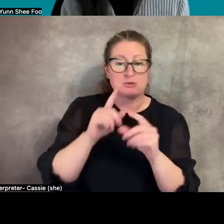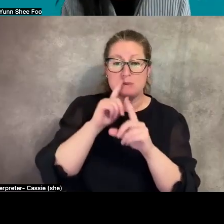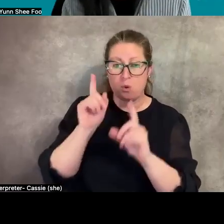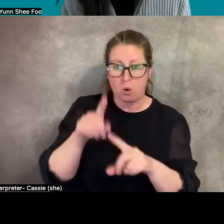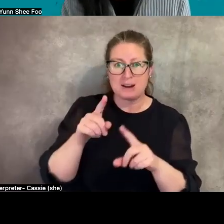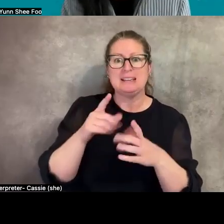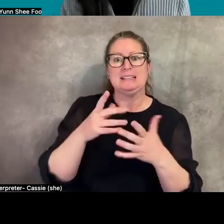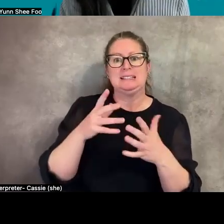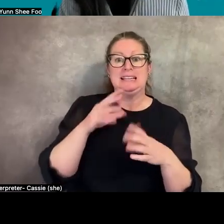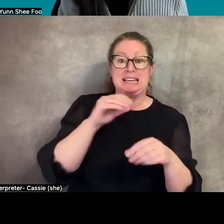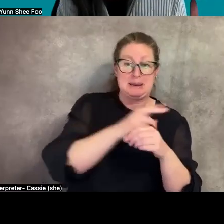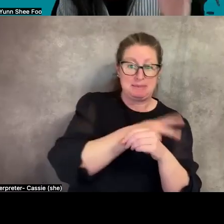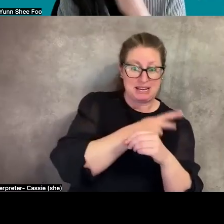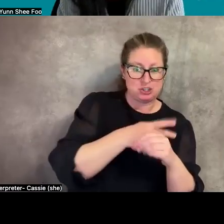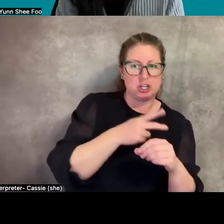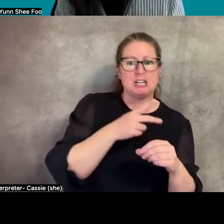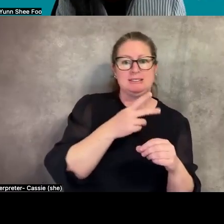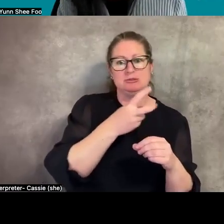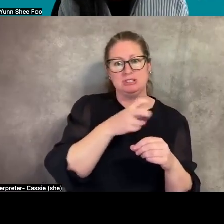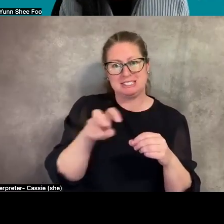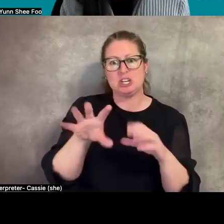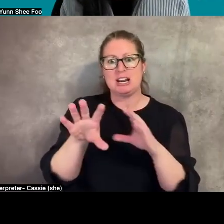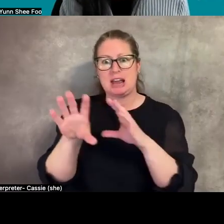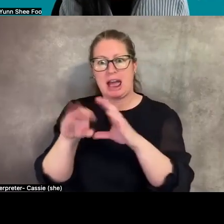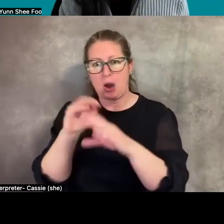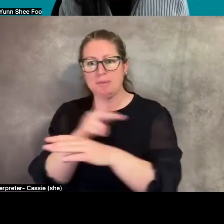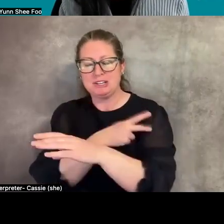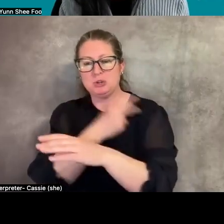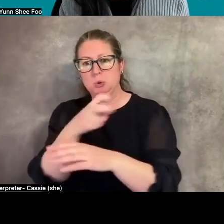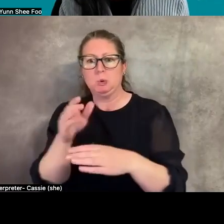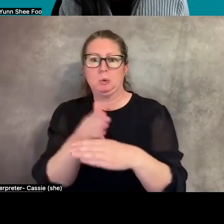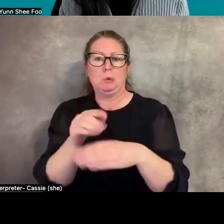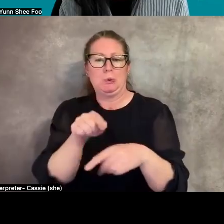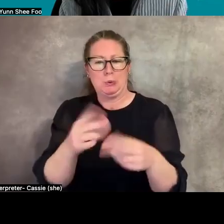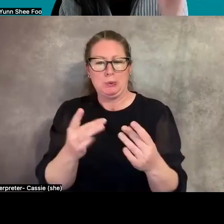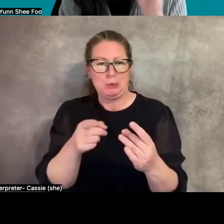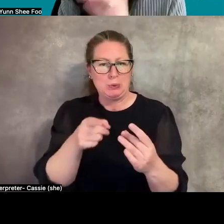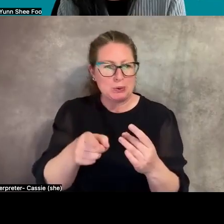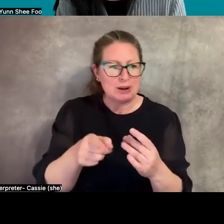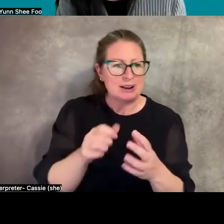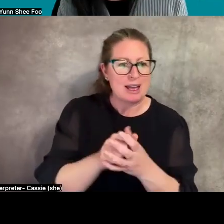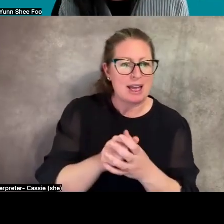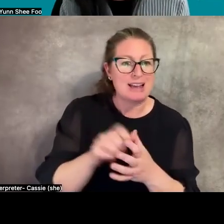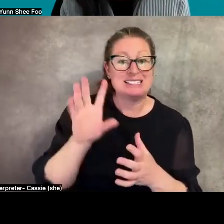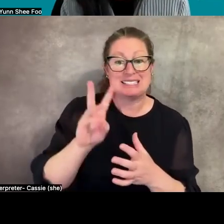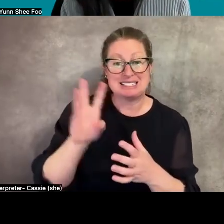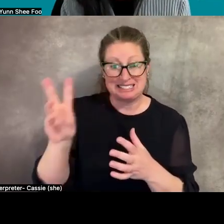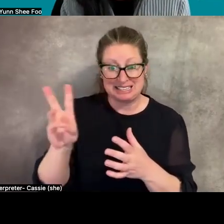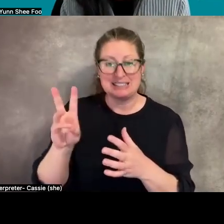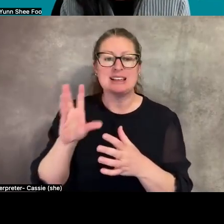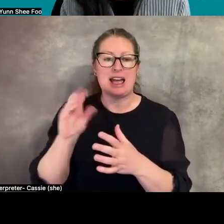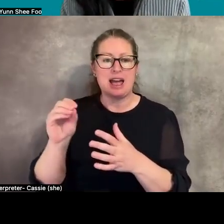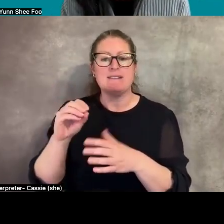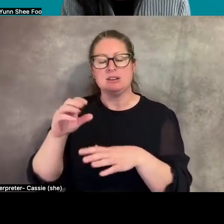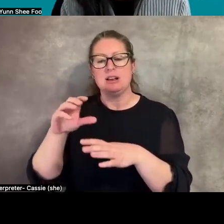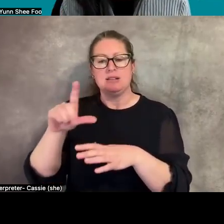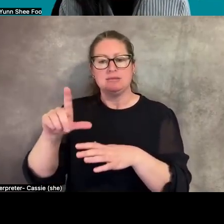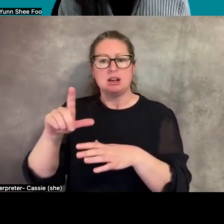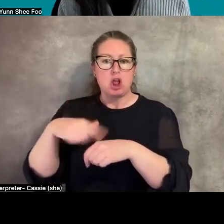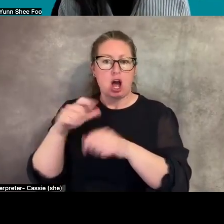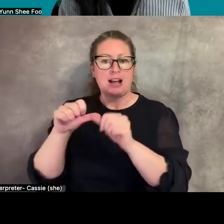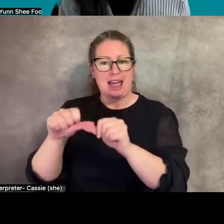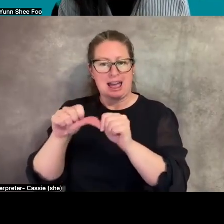outpatient transitions, and more than 60% reported challenges for the long-acting naltrexone and